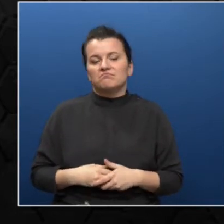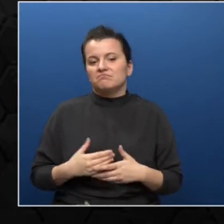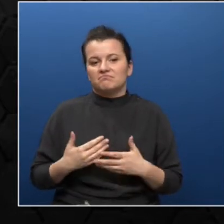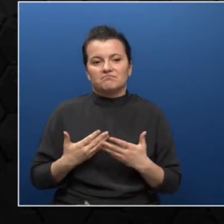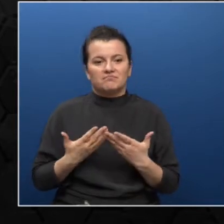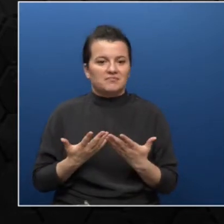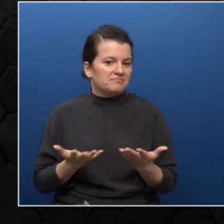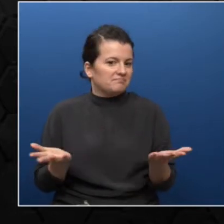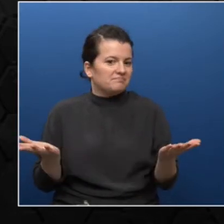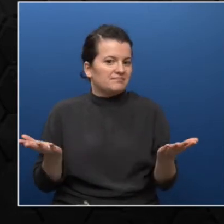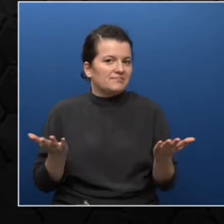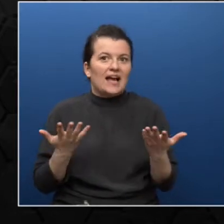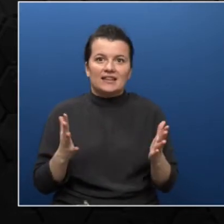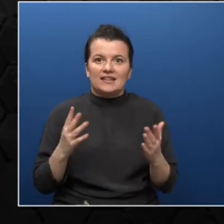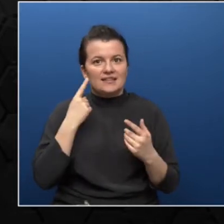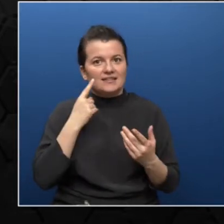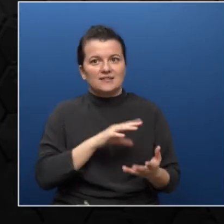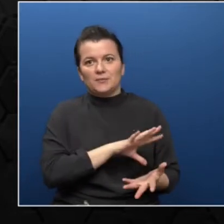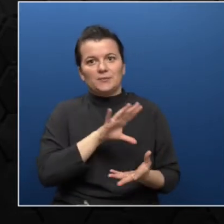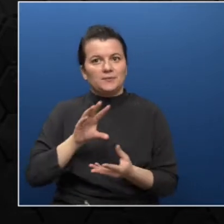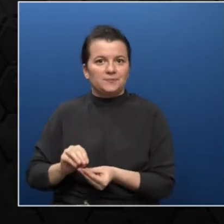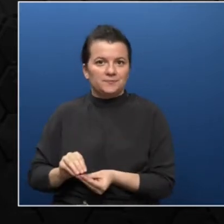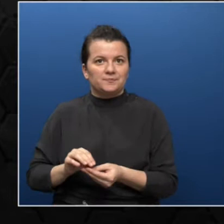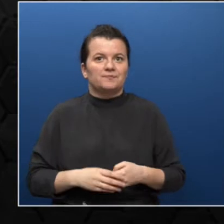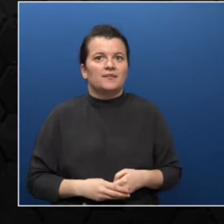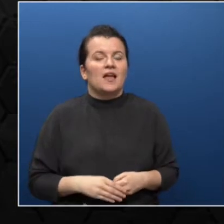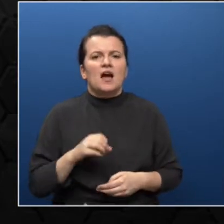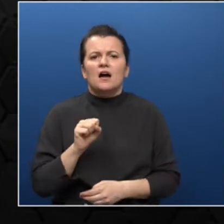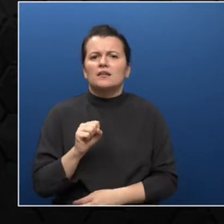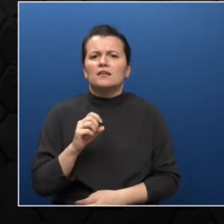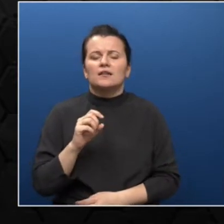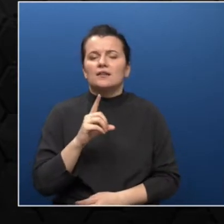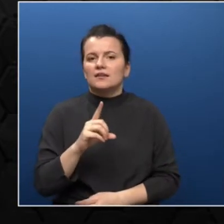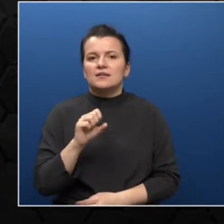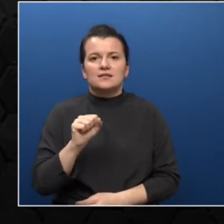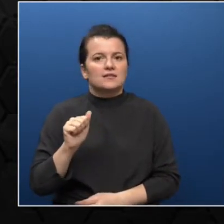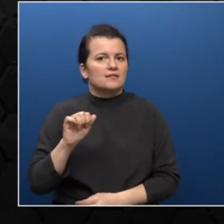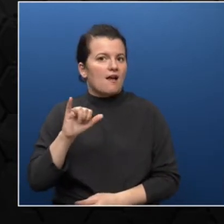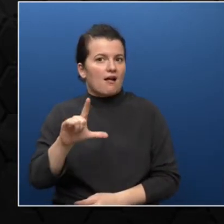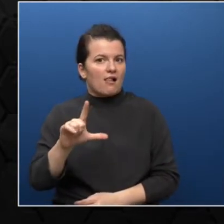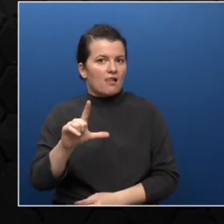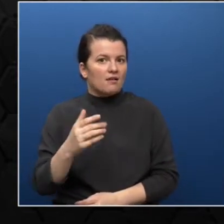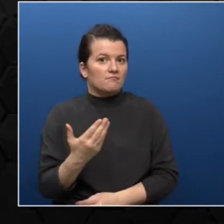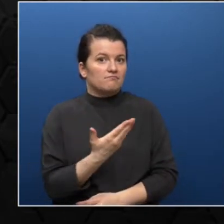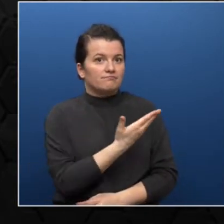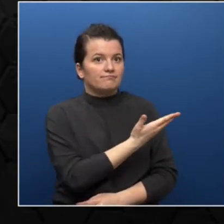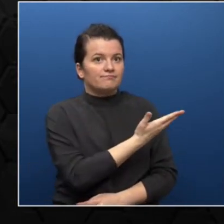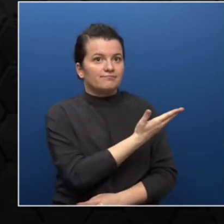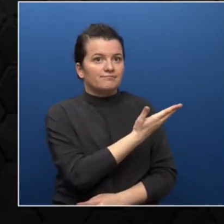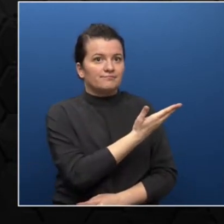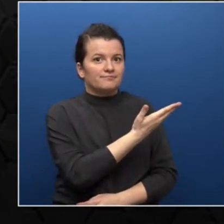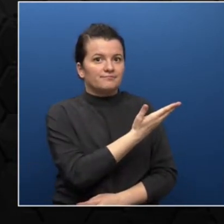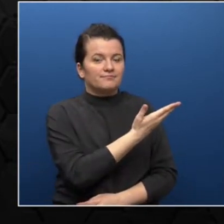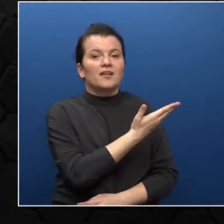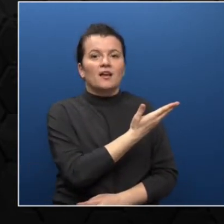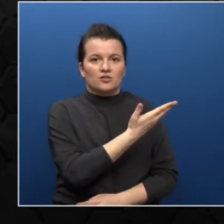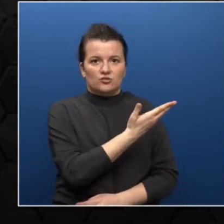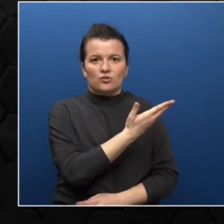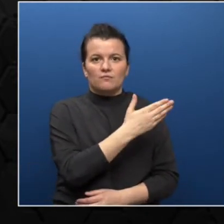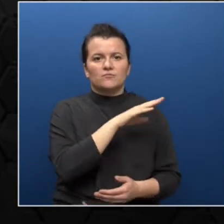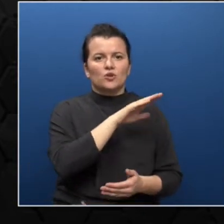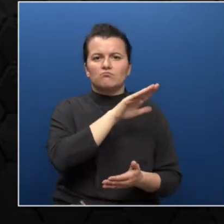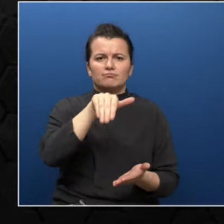So about DCell. So DCell, like we've said before, it's the Center for Data Science and Artificial